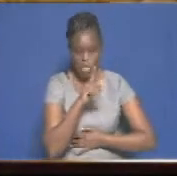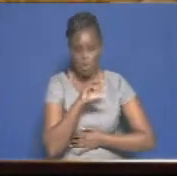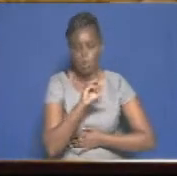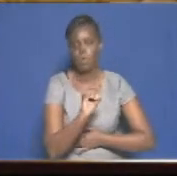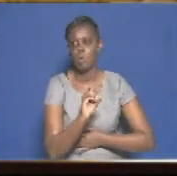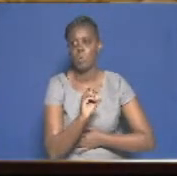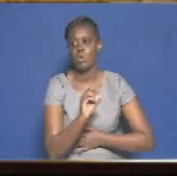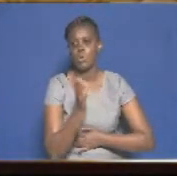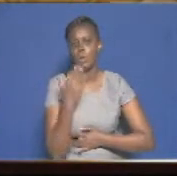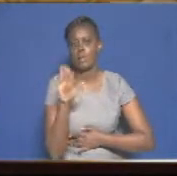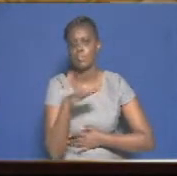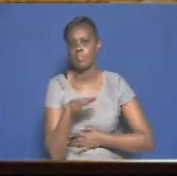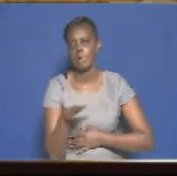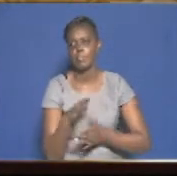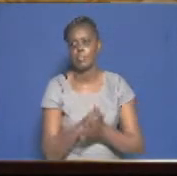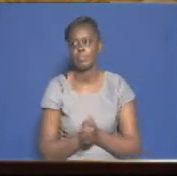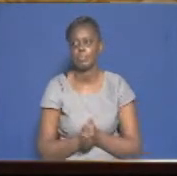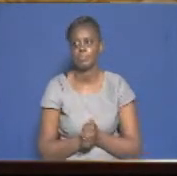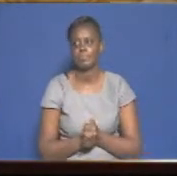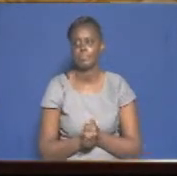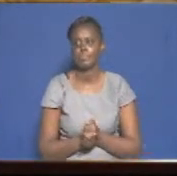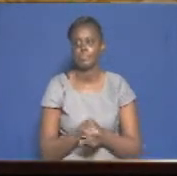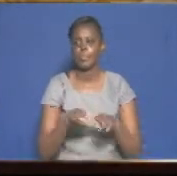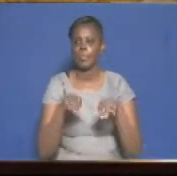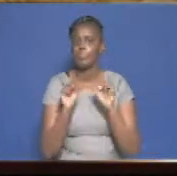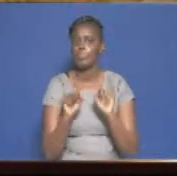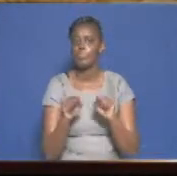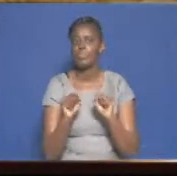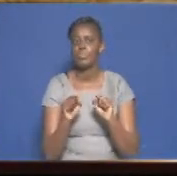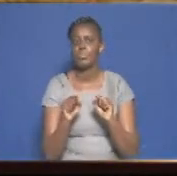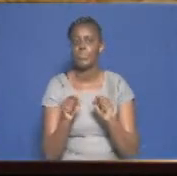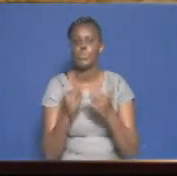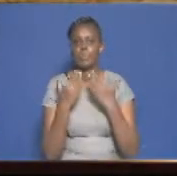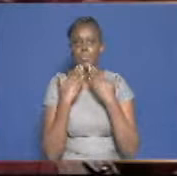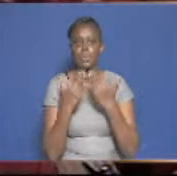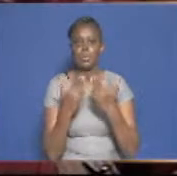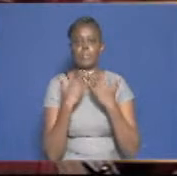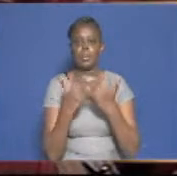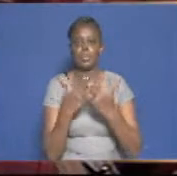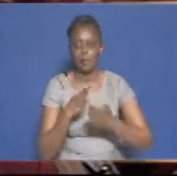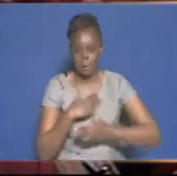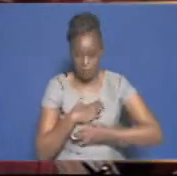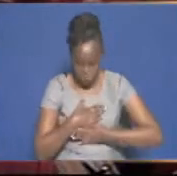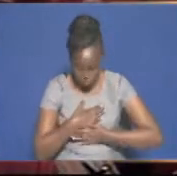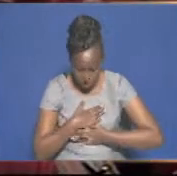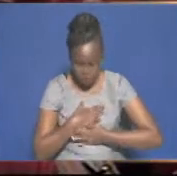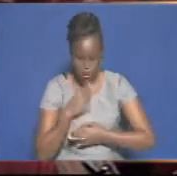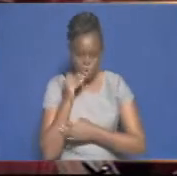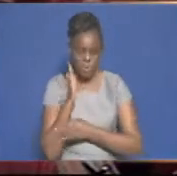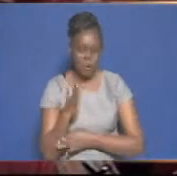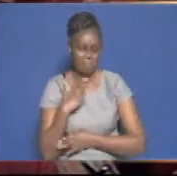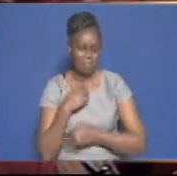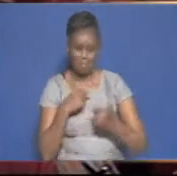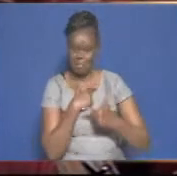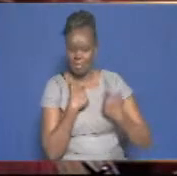parliament. If you could take Thank you, Mr. Speaker. I stand here with a very heavy